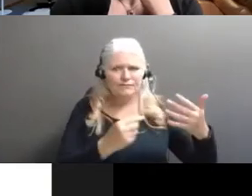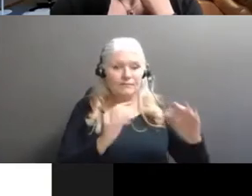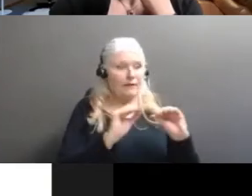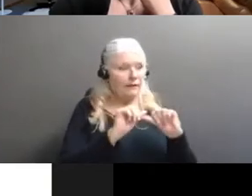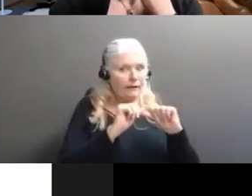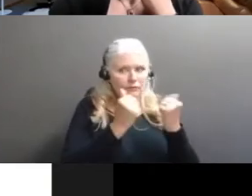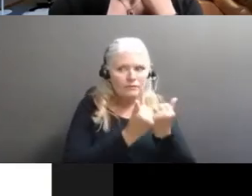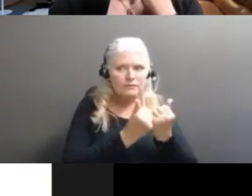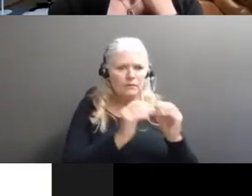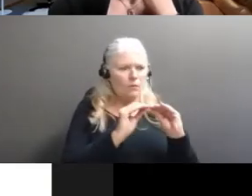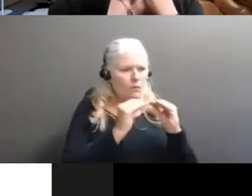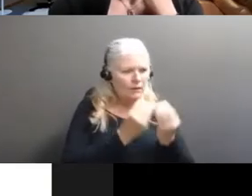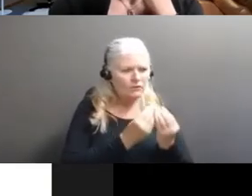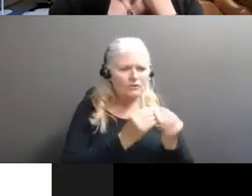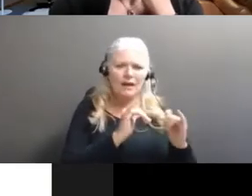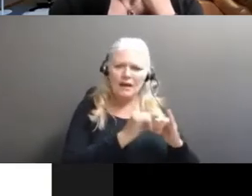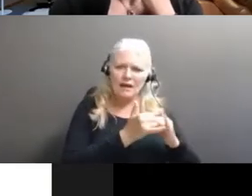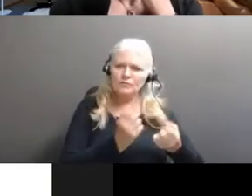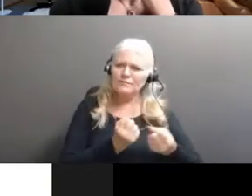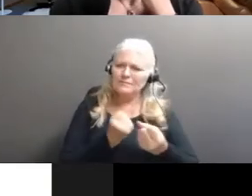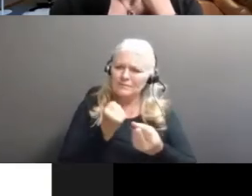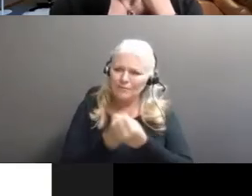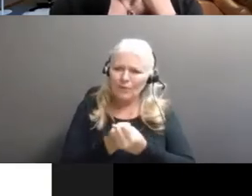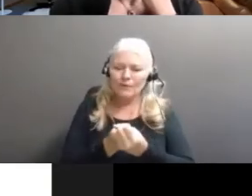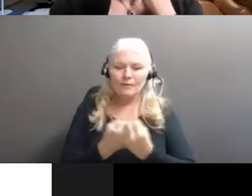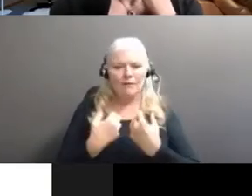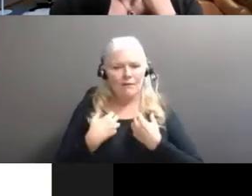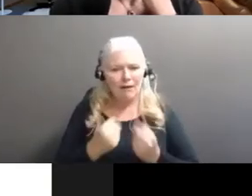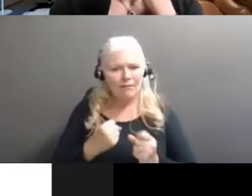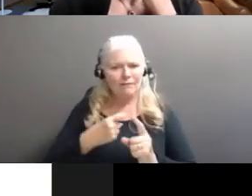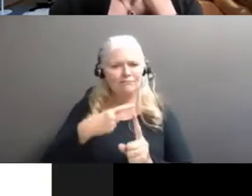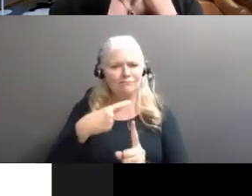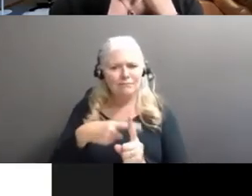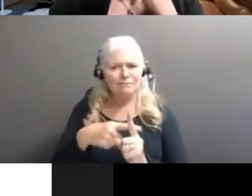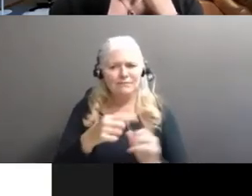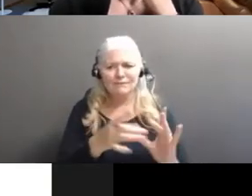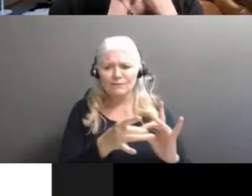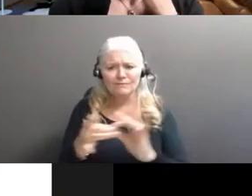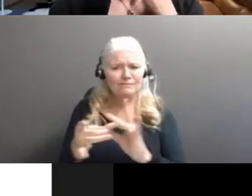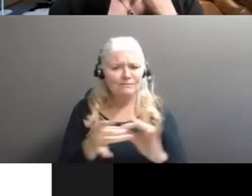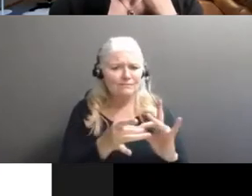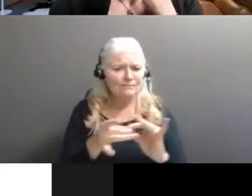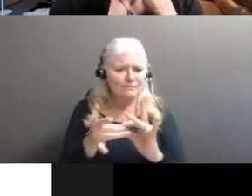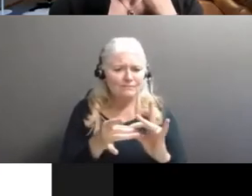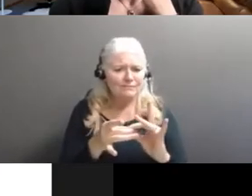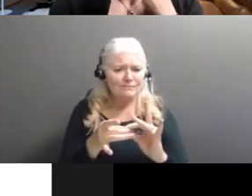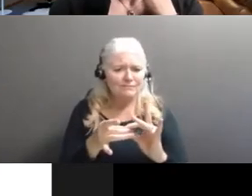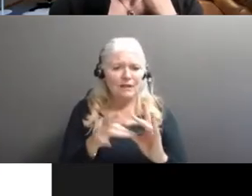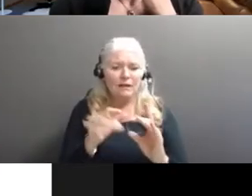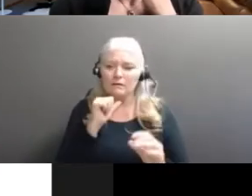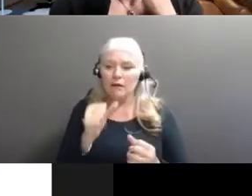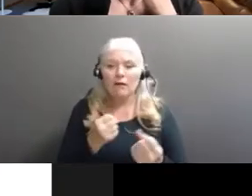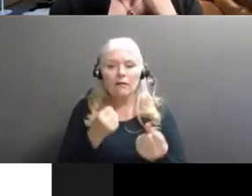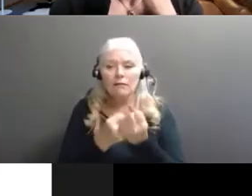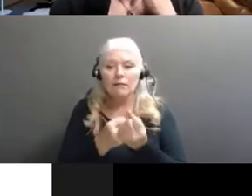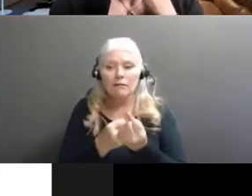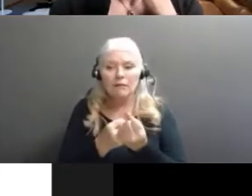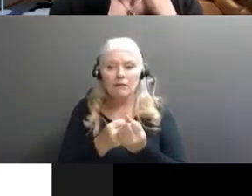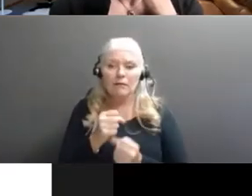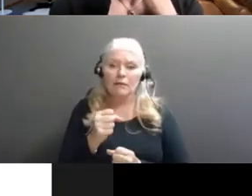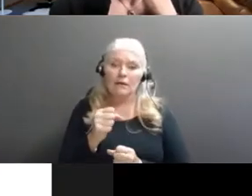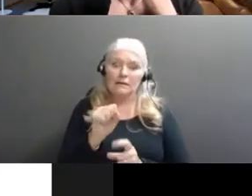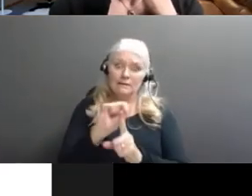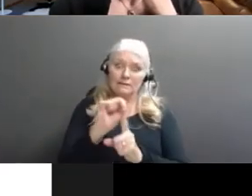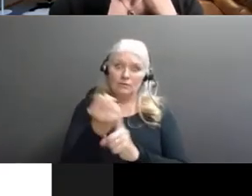safe relationships possible and feed those circumstances that put older adults at risk. And so we also need